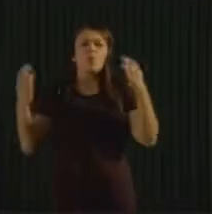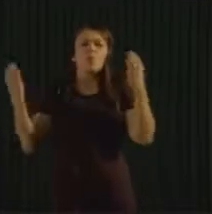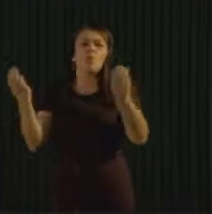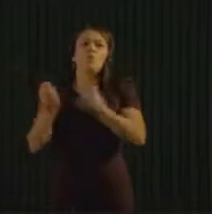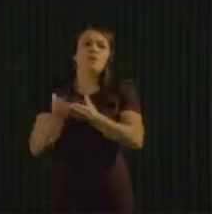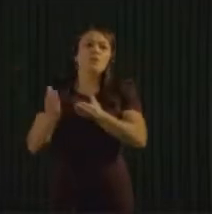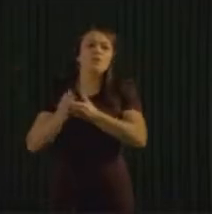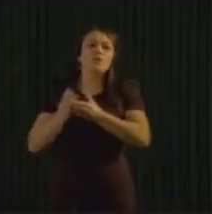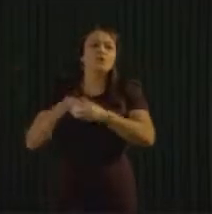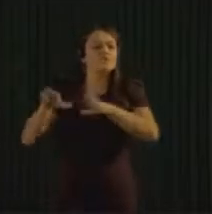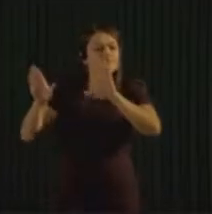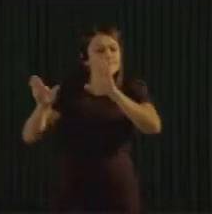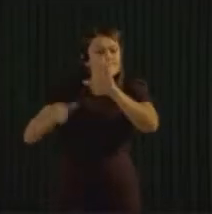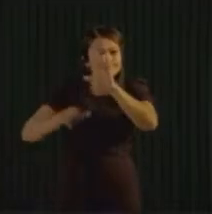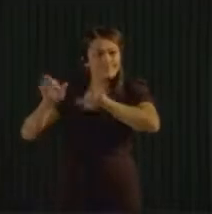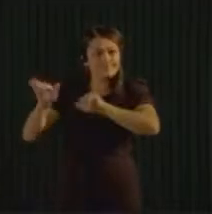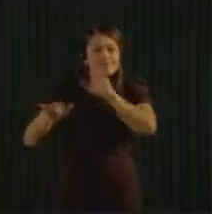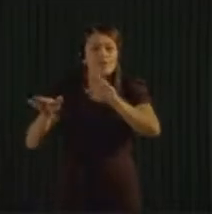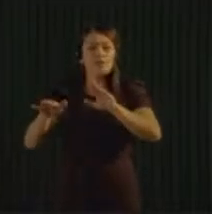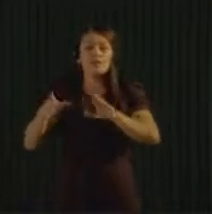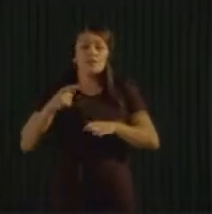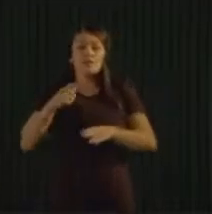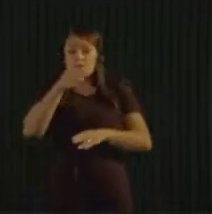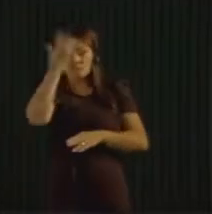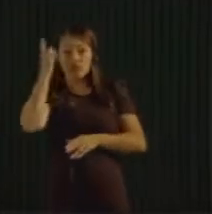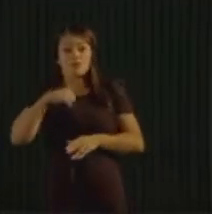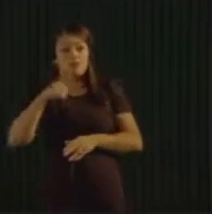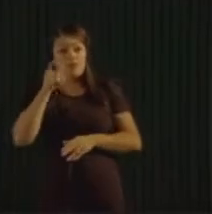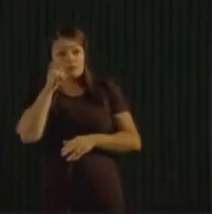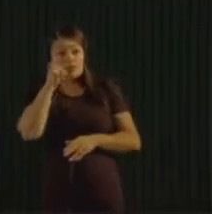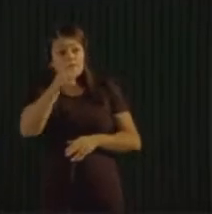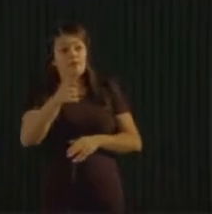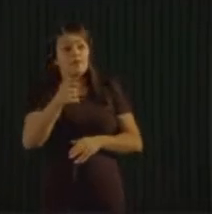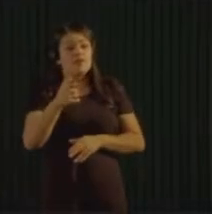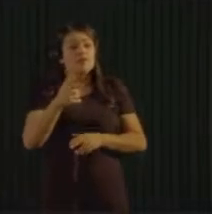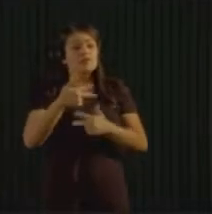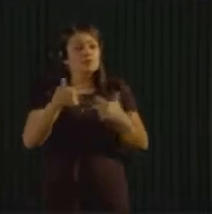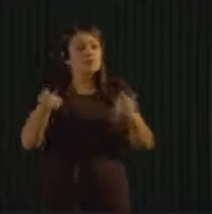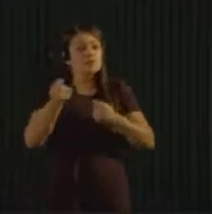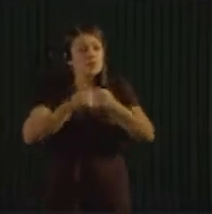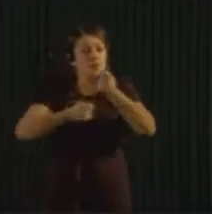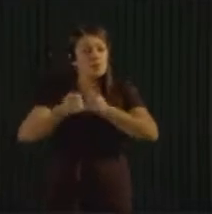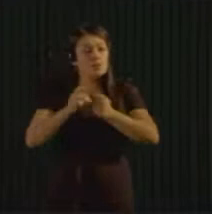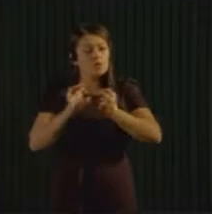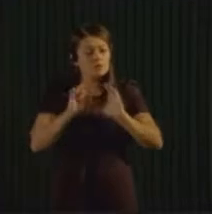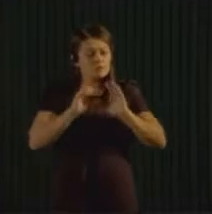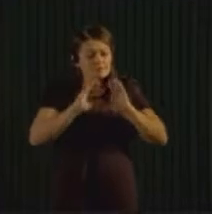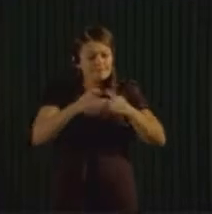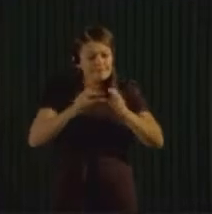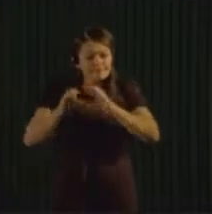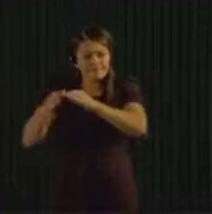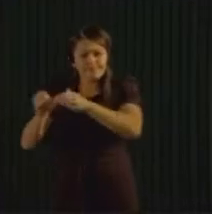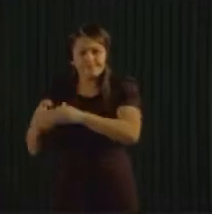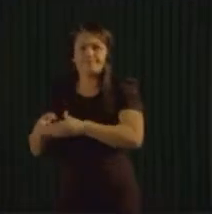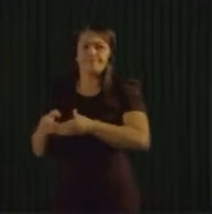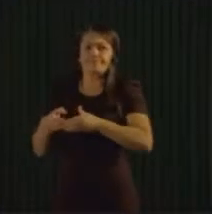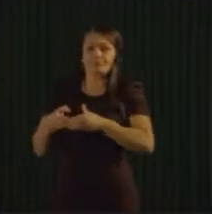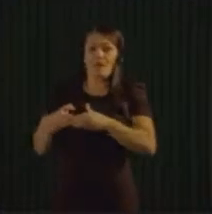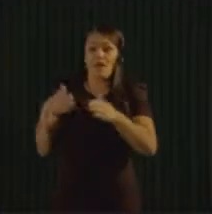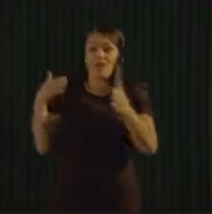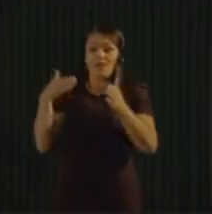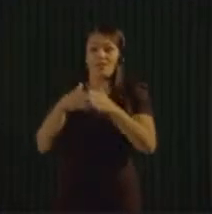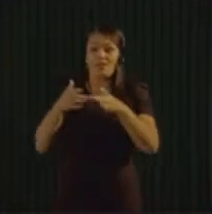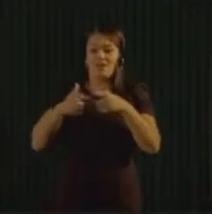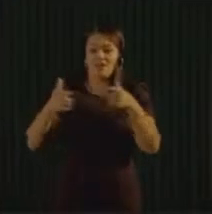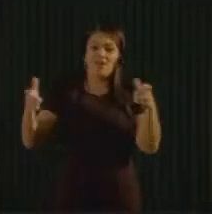business area, even from the very small business scale up to the very large. So for example, one scheme that we use is the zero waste